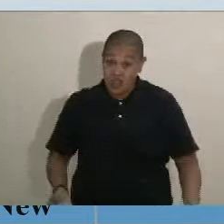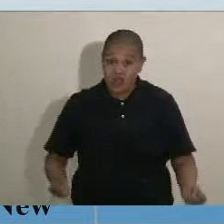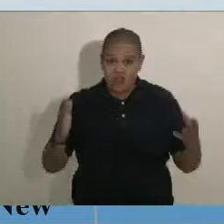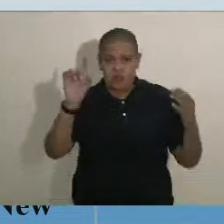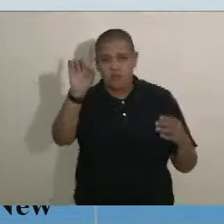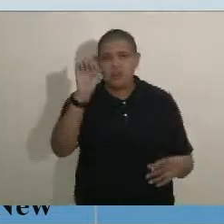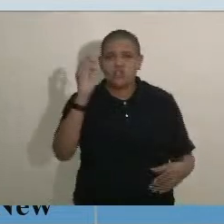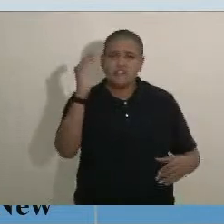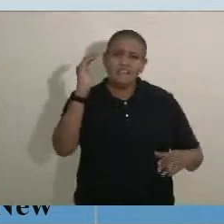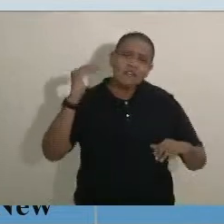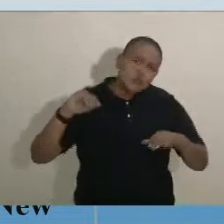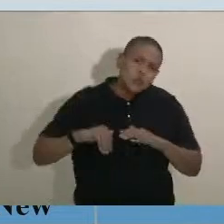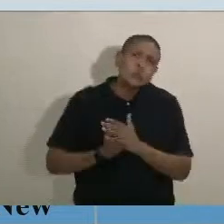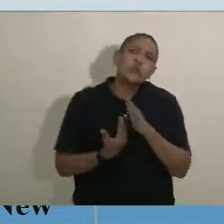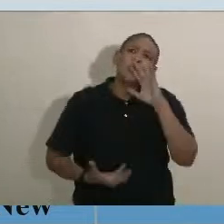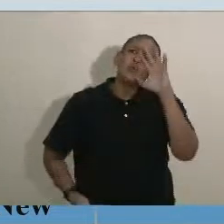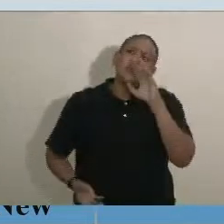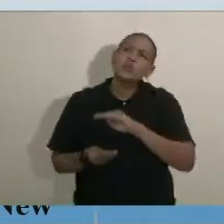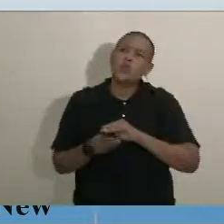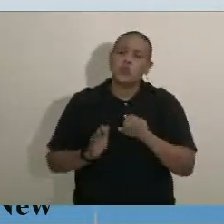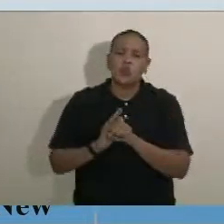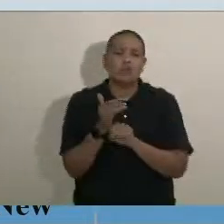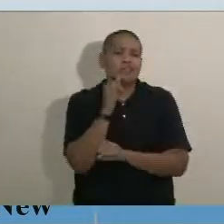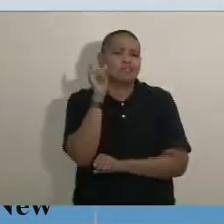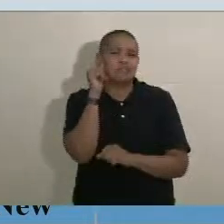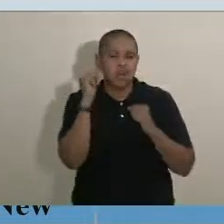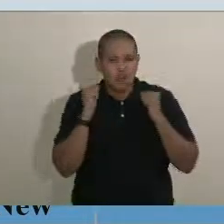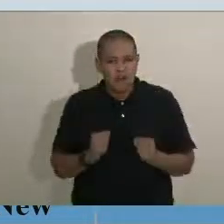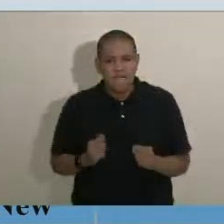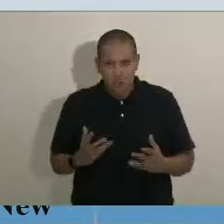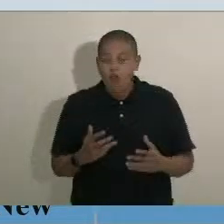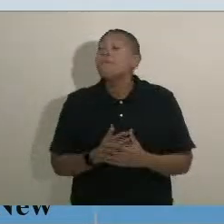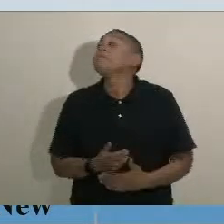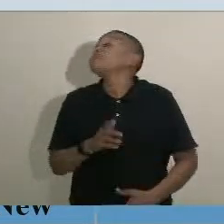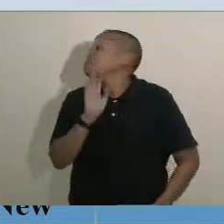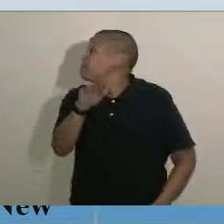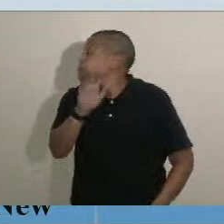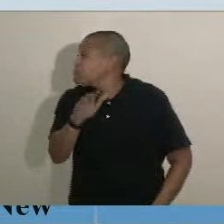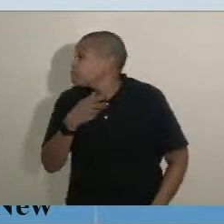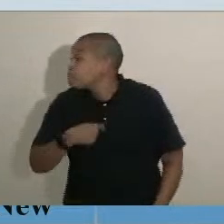total new cases confirmed yesterday. We have